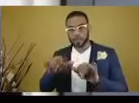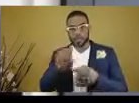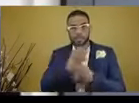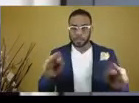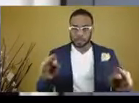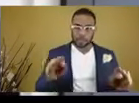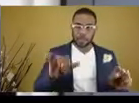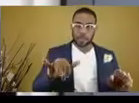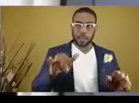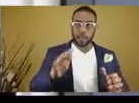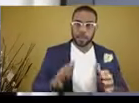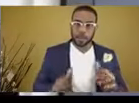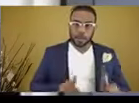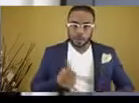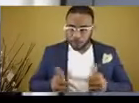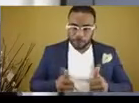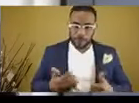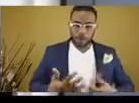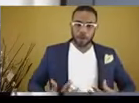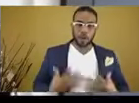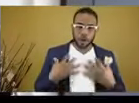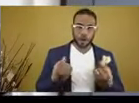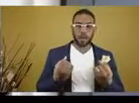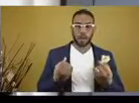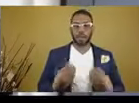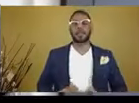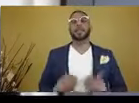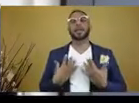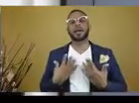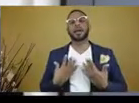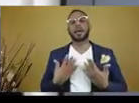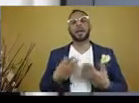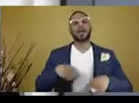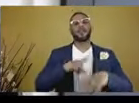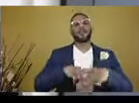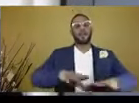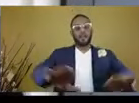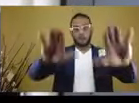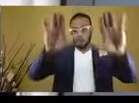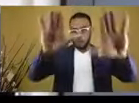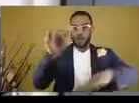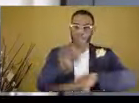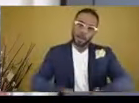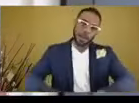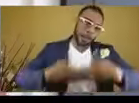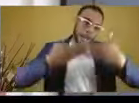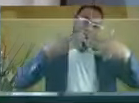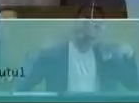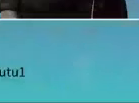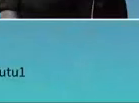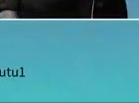stay vigilant, stay encouraged, stay inspired, and of course, have a wonderful night. Good night.